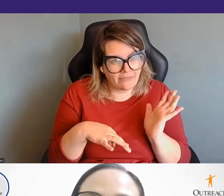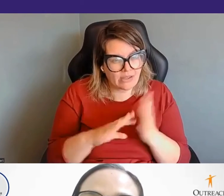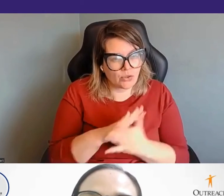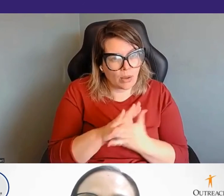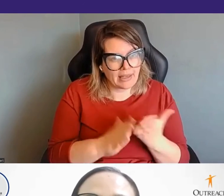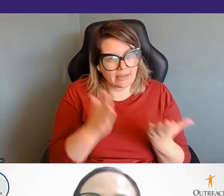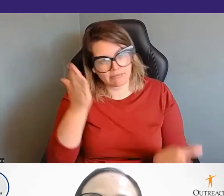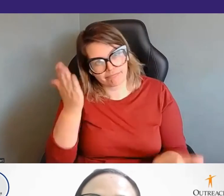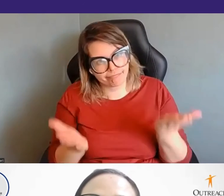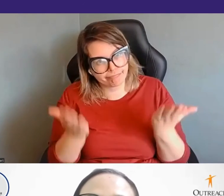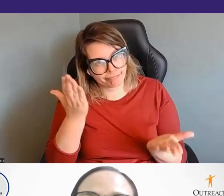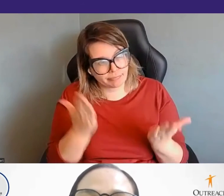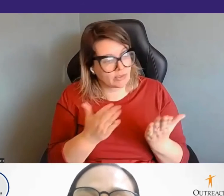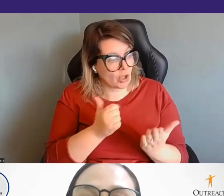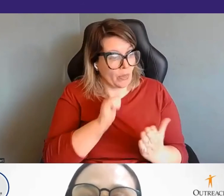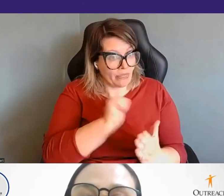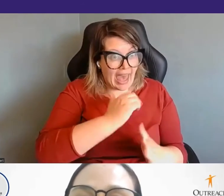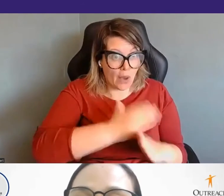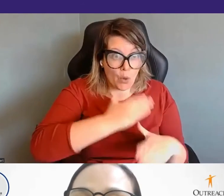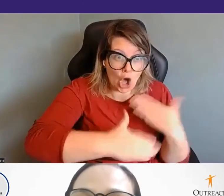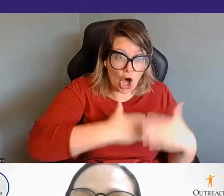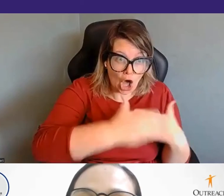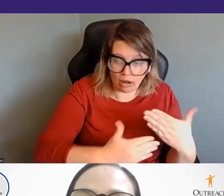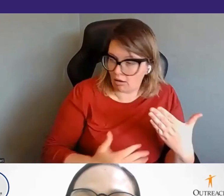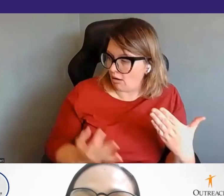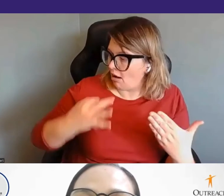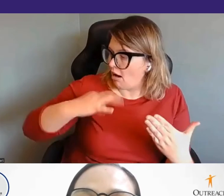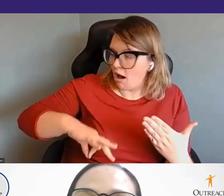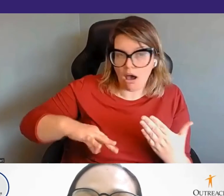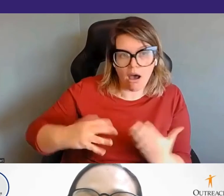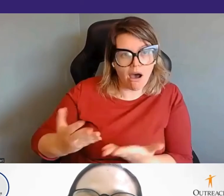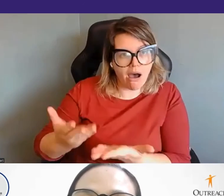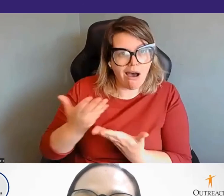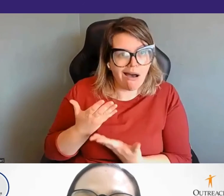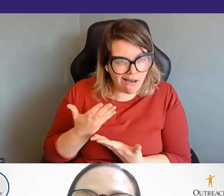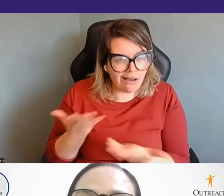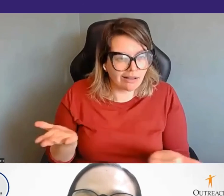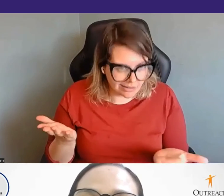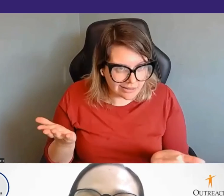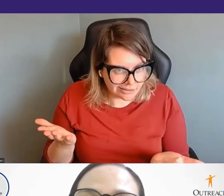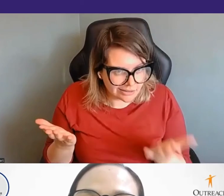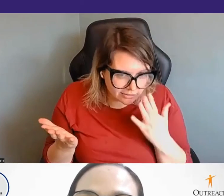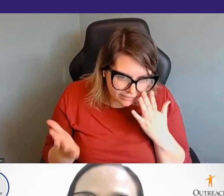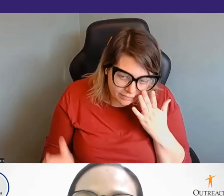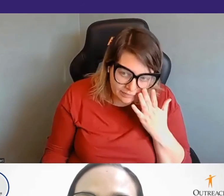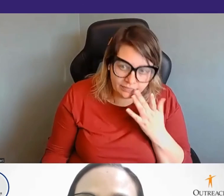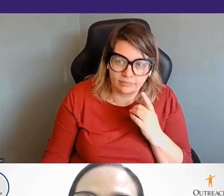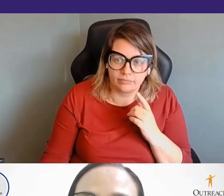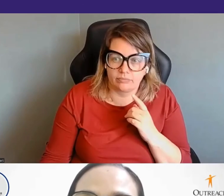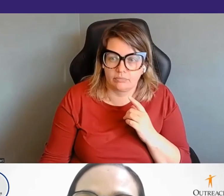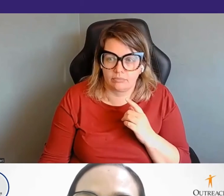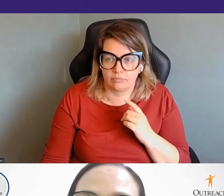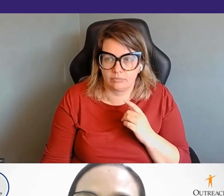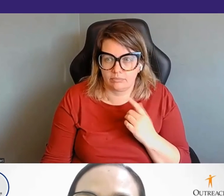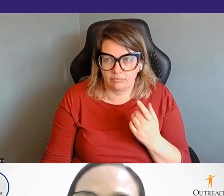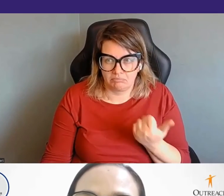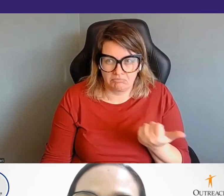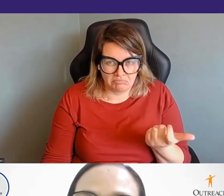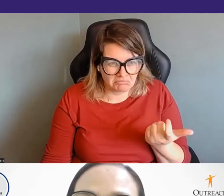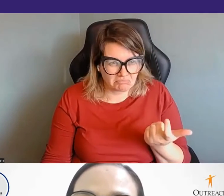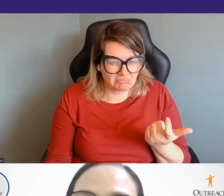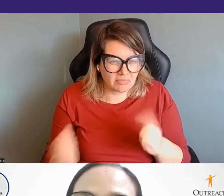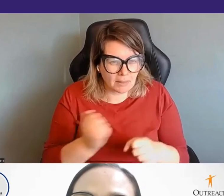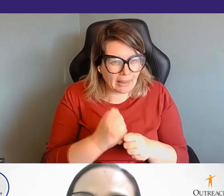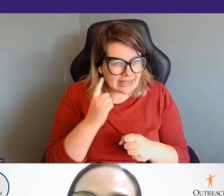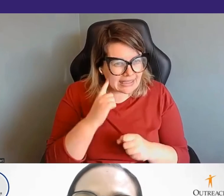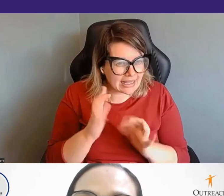seeing their work paying off in what they are getting through their projects, if that makes sense. So there's those